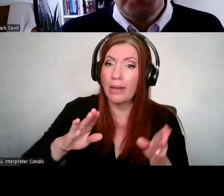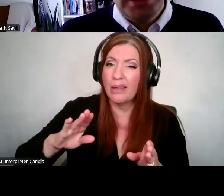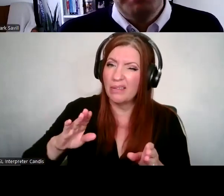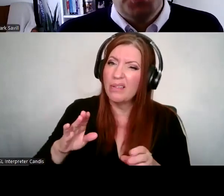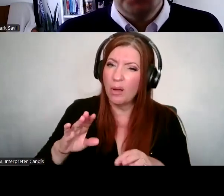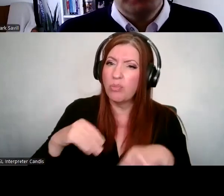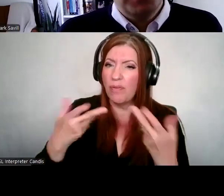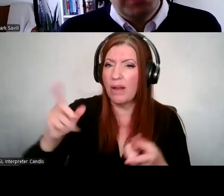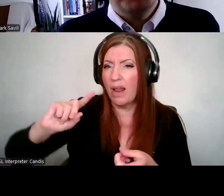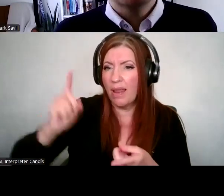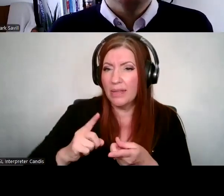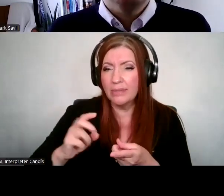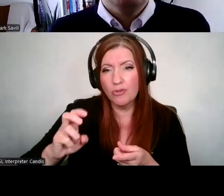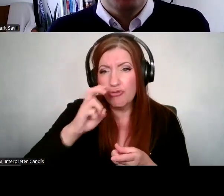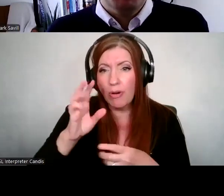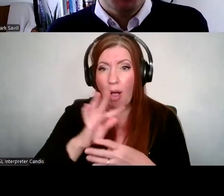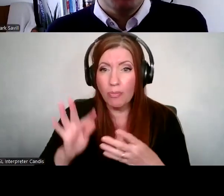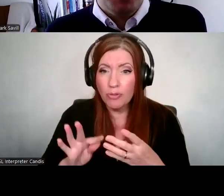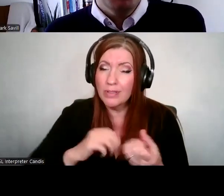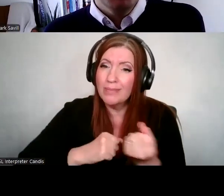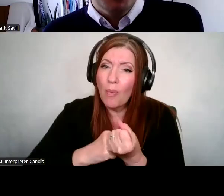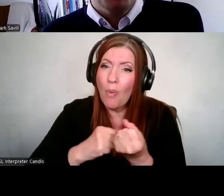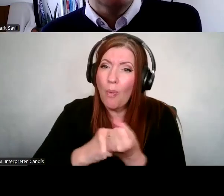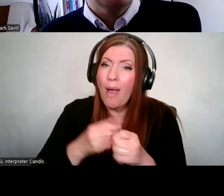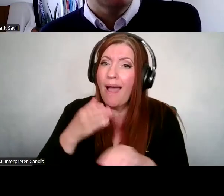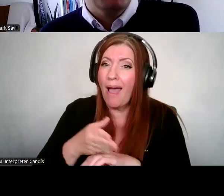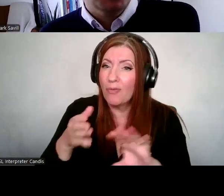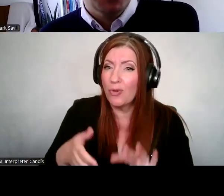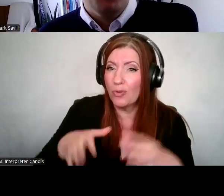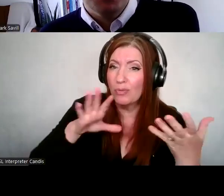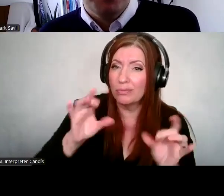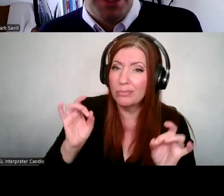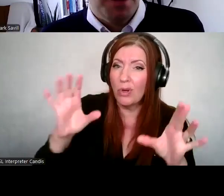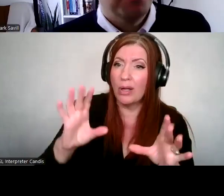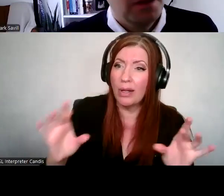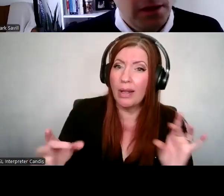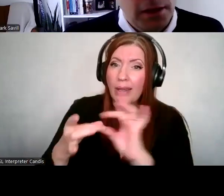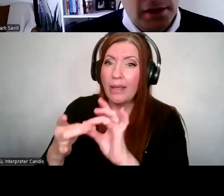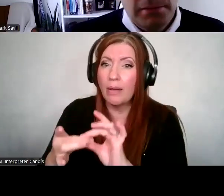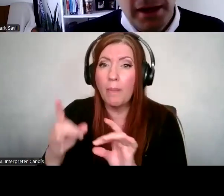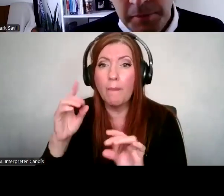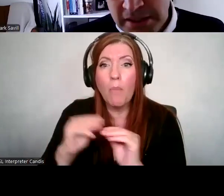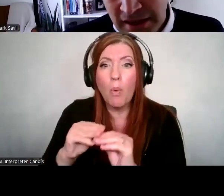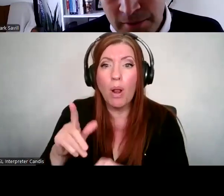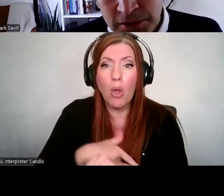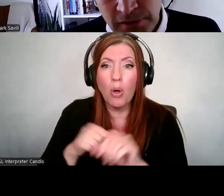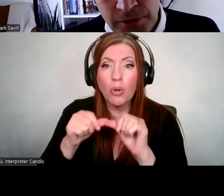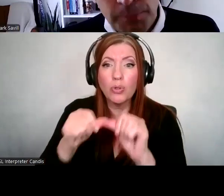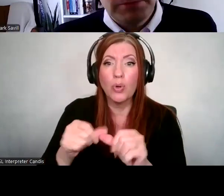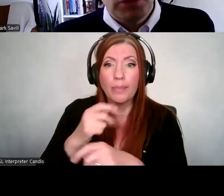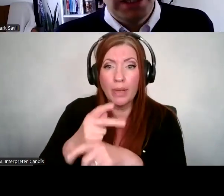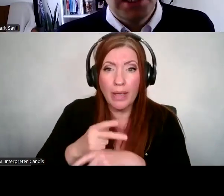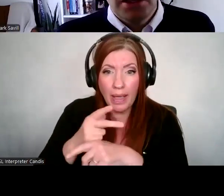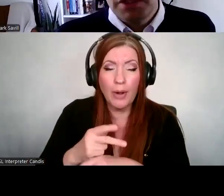and also being an important support in that post-crisis follow-up piece where they're trying to link individuals to longer-term care. Another piece that came up was